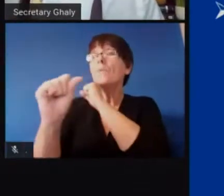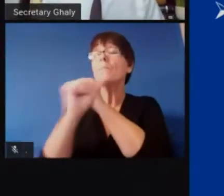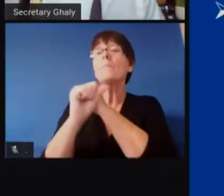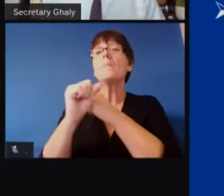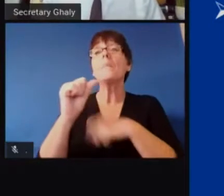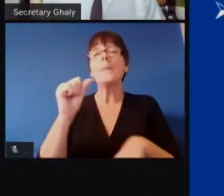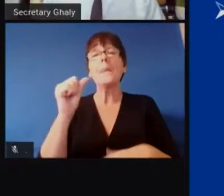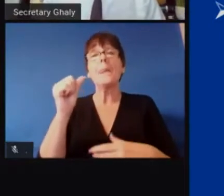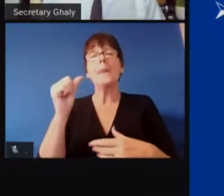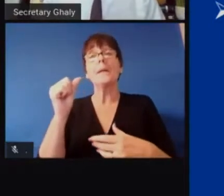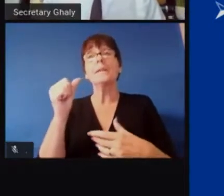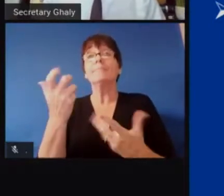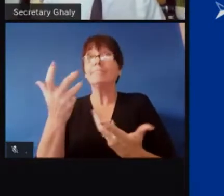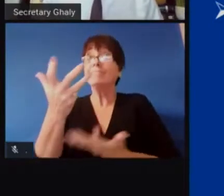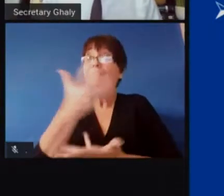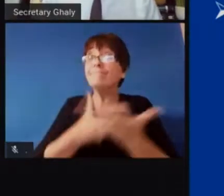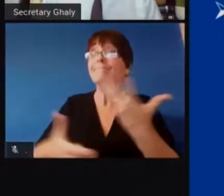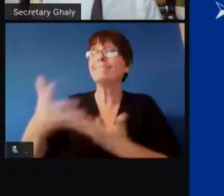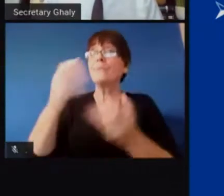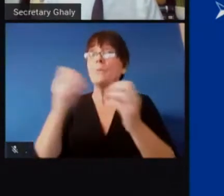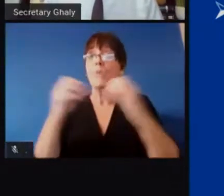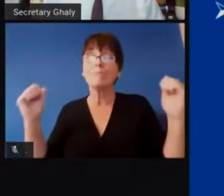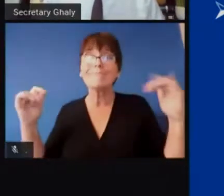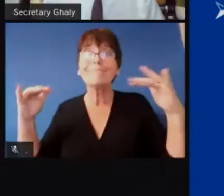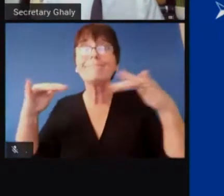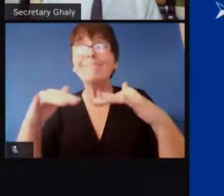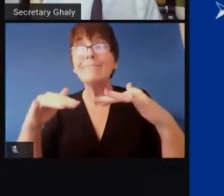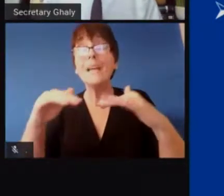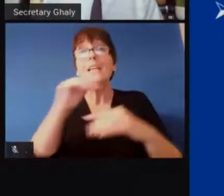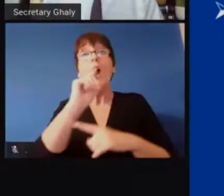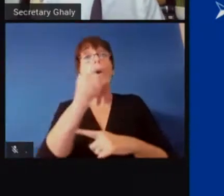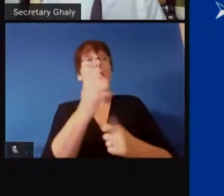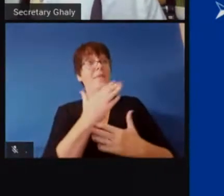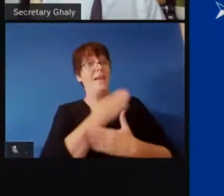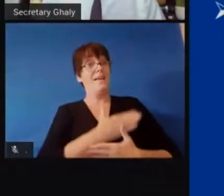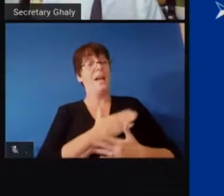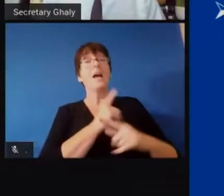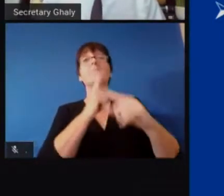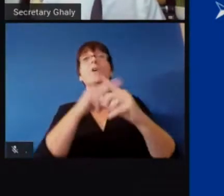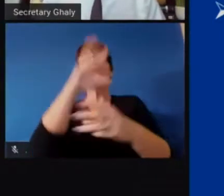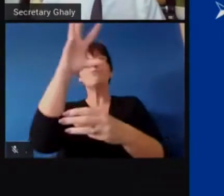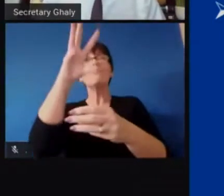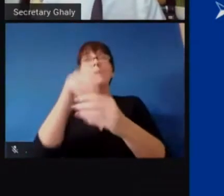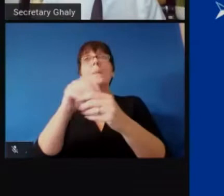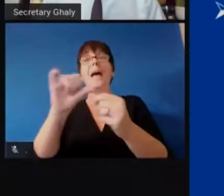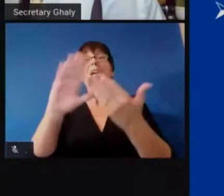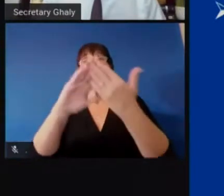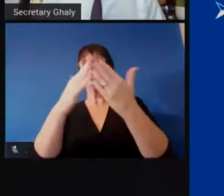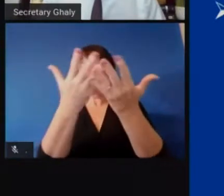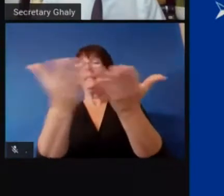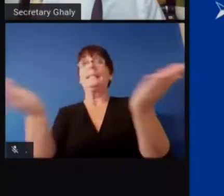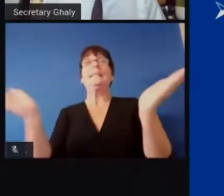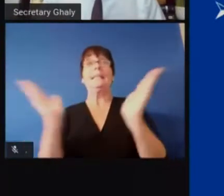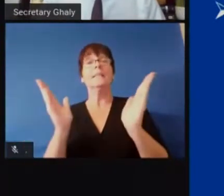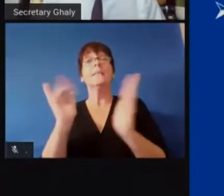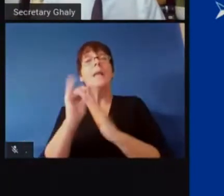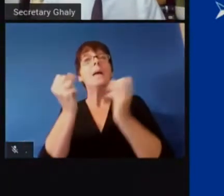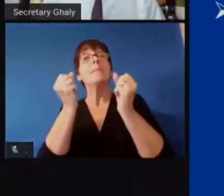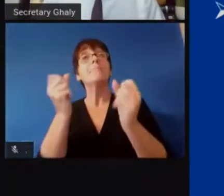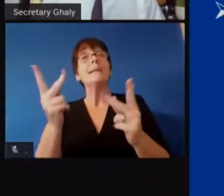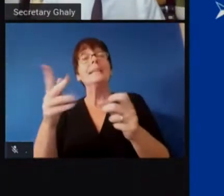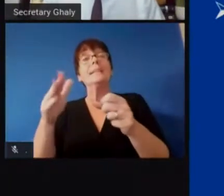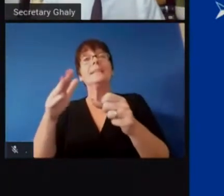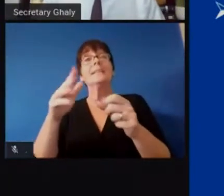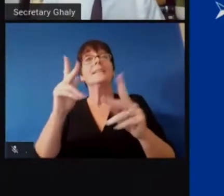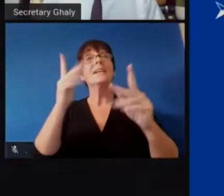that might promote mixing and congregating, not just at the activity, but within that community. The fact that many surfaces